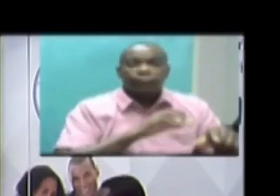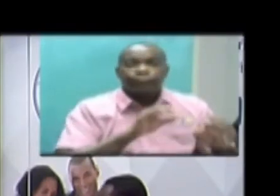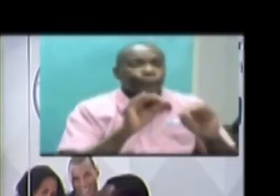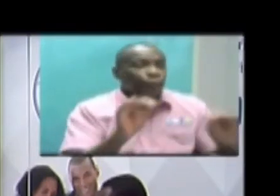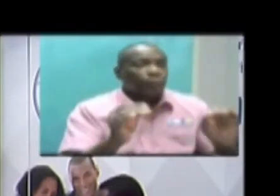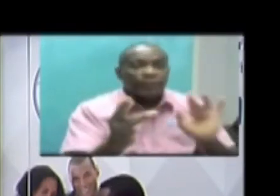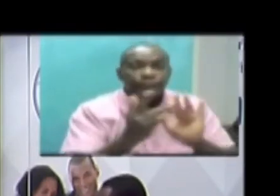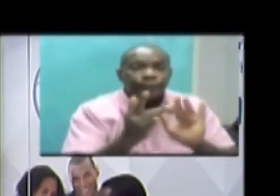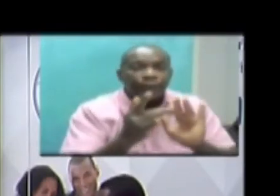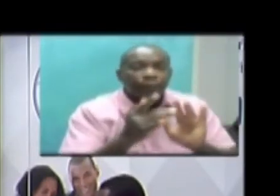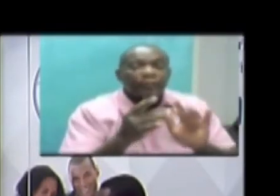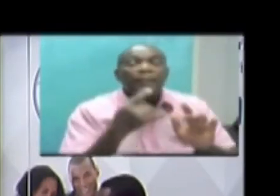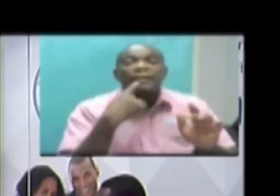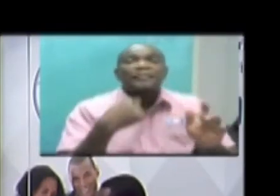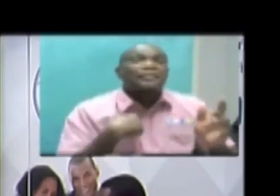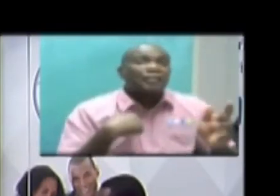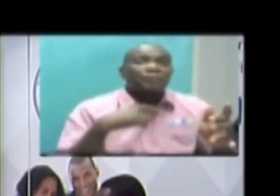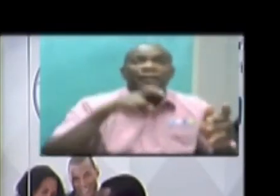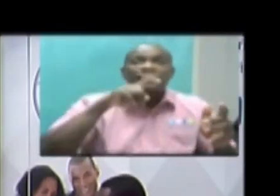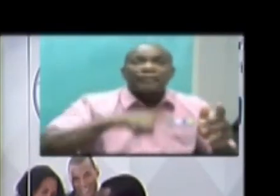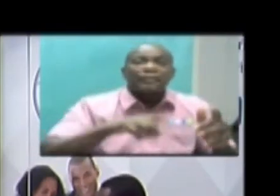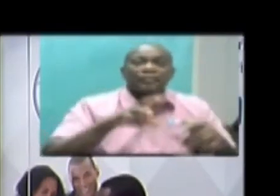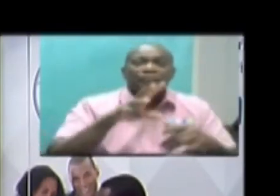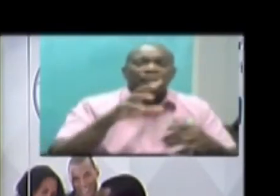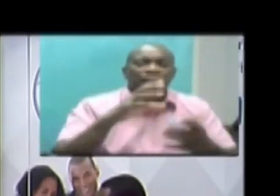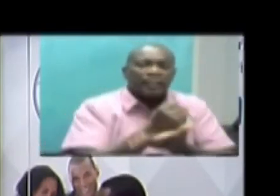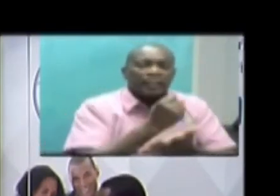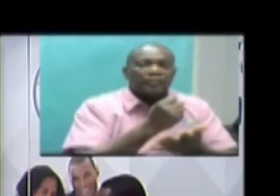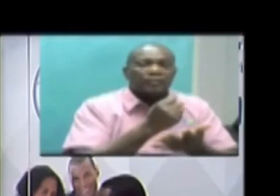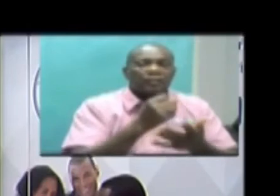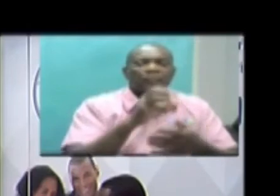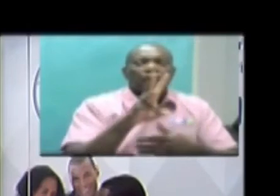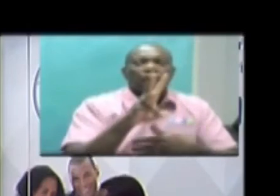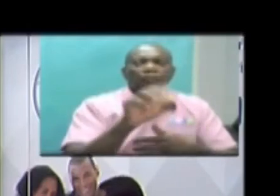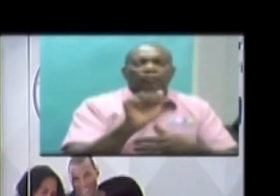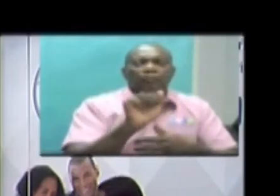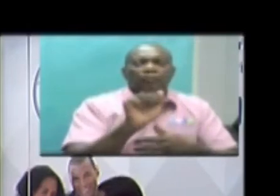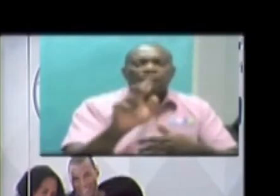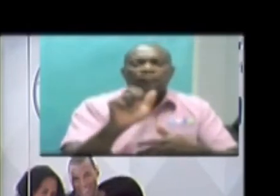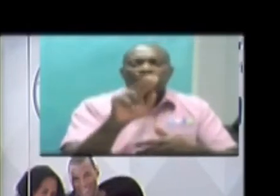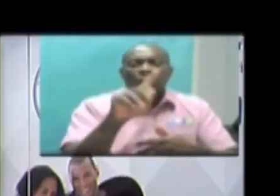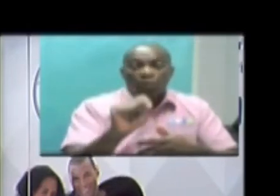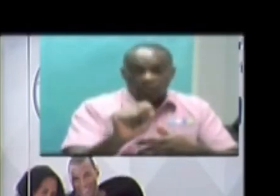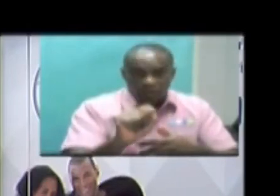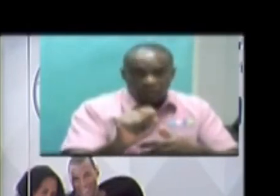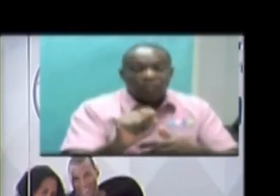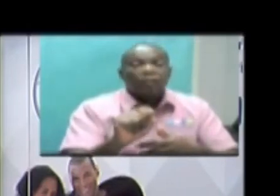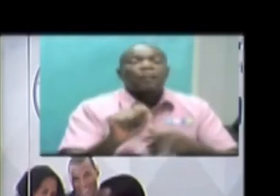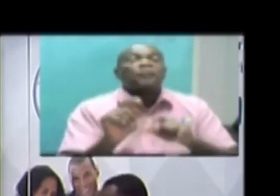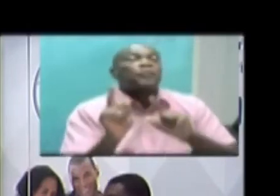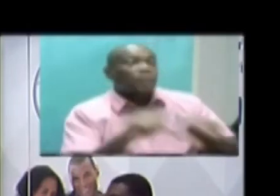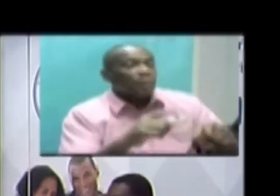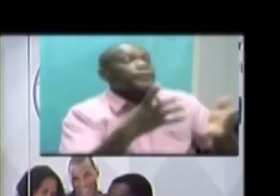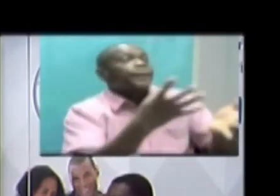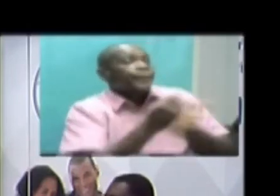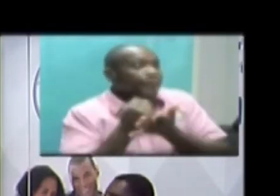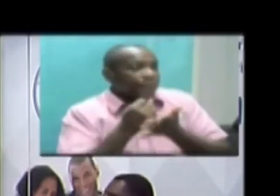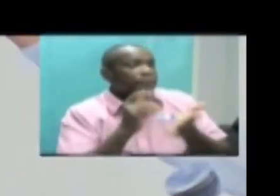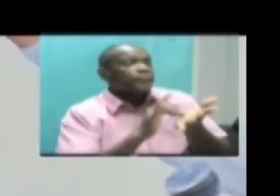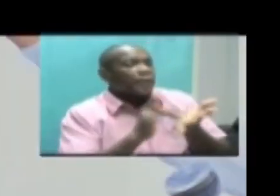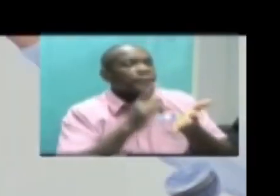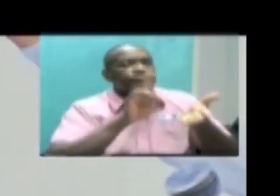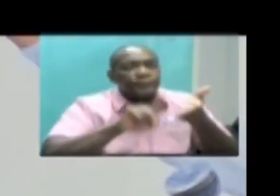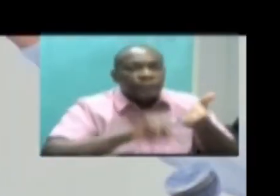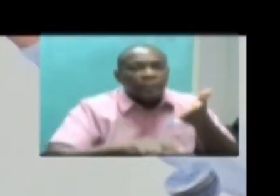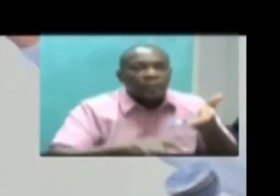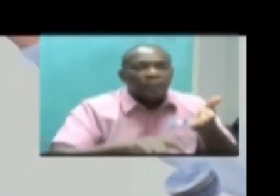get my devices. I carried up in cybercrime and nobody had taken it. I don't know what to do again. I'm very frustrated. Okay, caller, listen